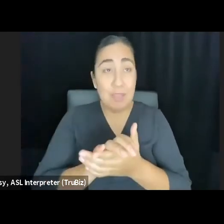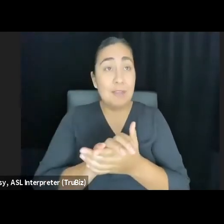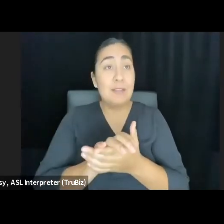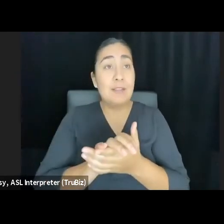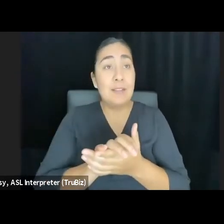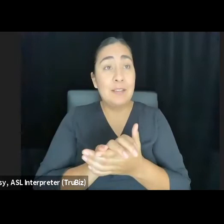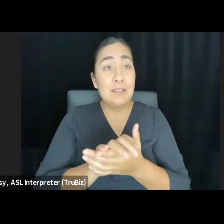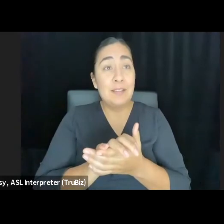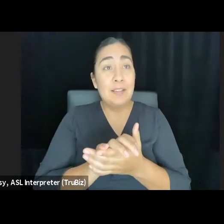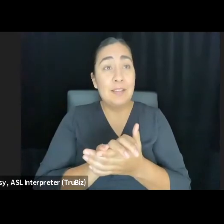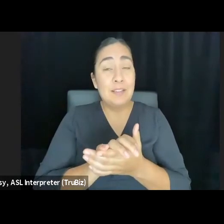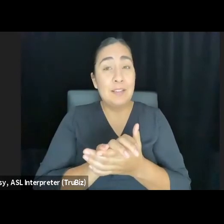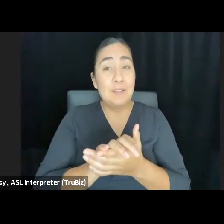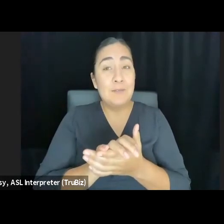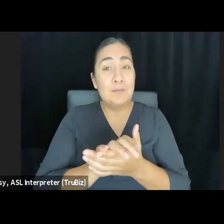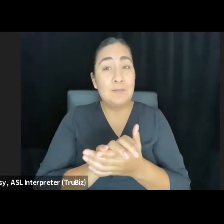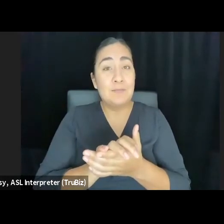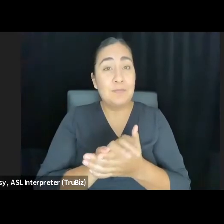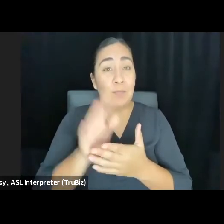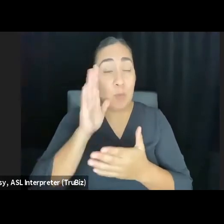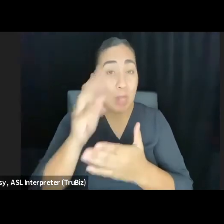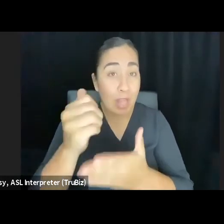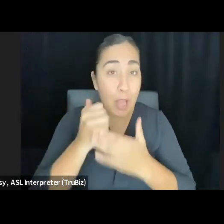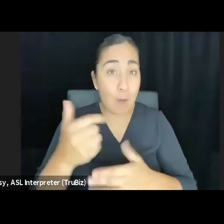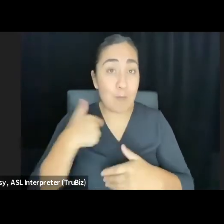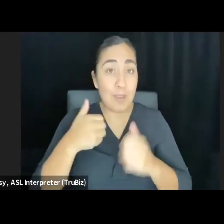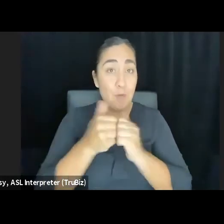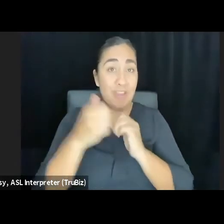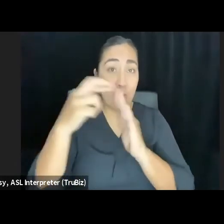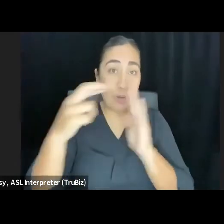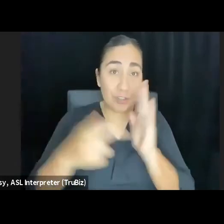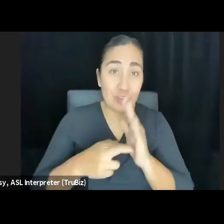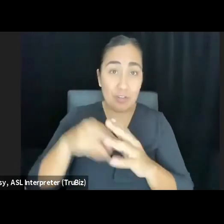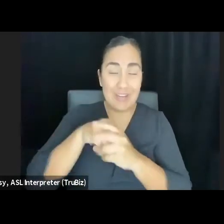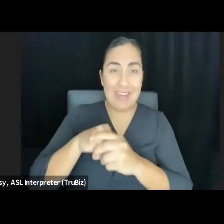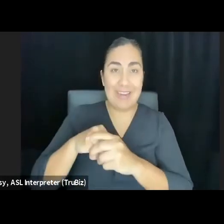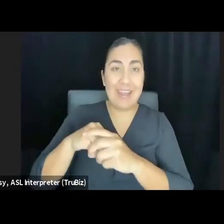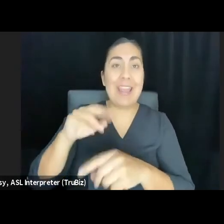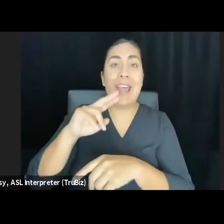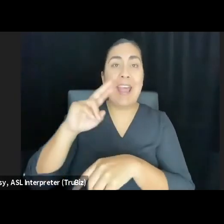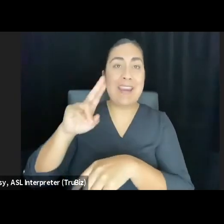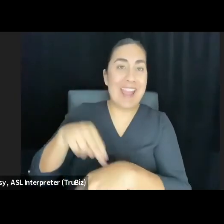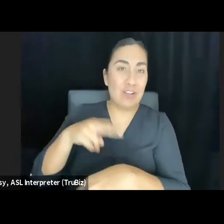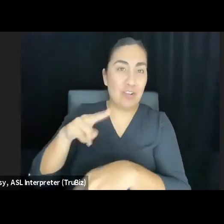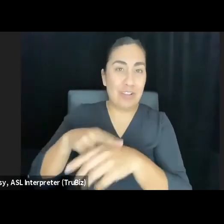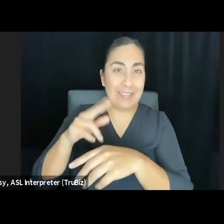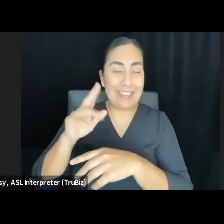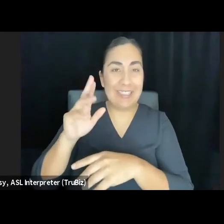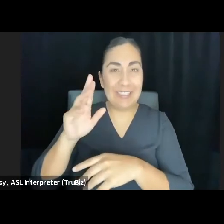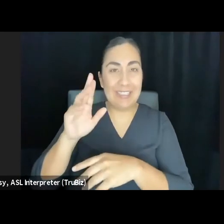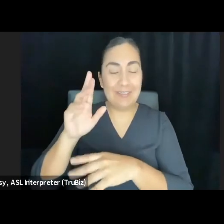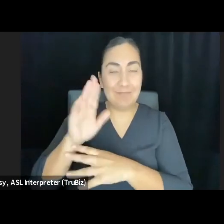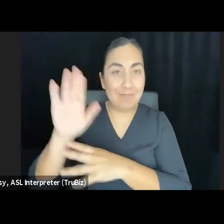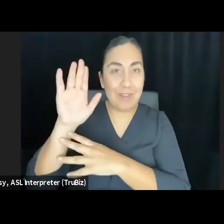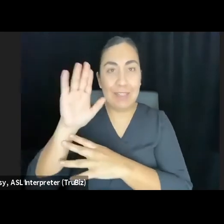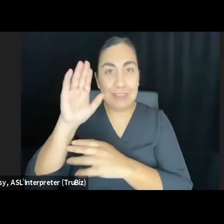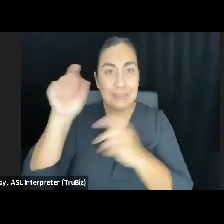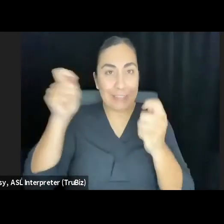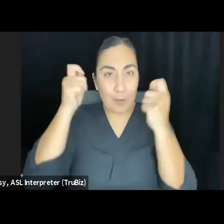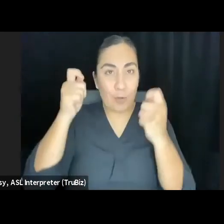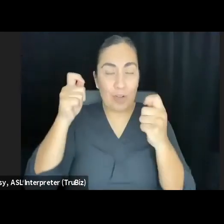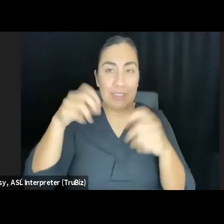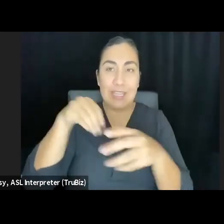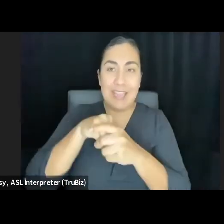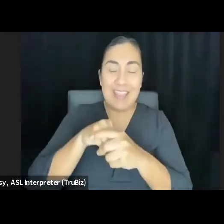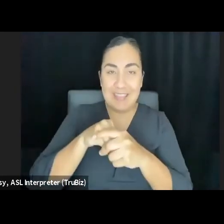with registration at the naturalization ceremonies at the Sandra Day O'Connor Federal Courthouse.